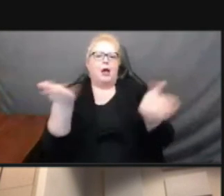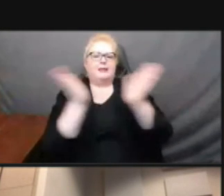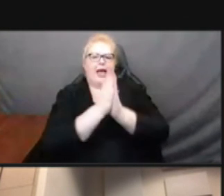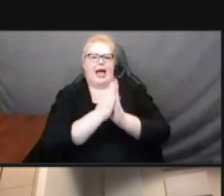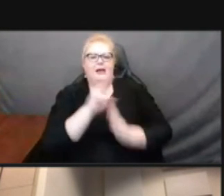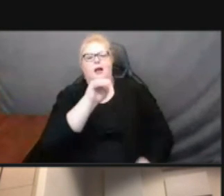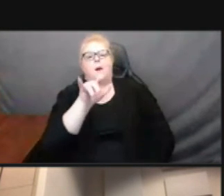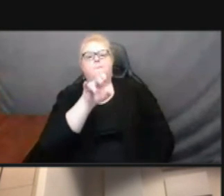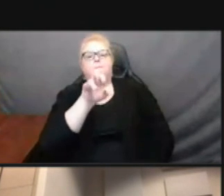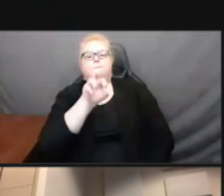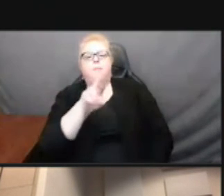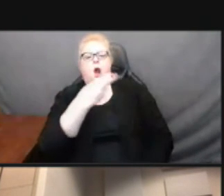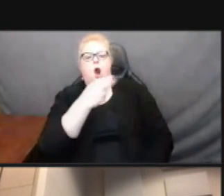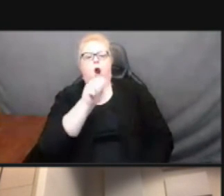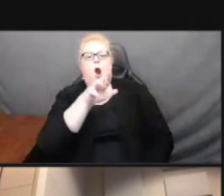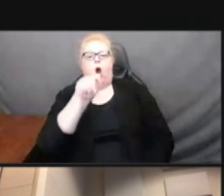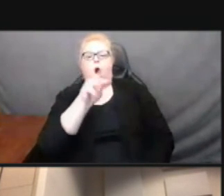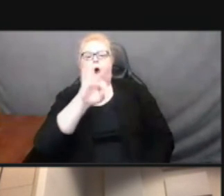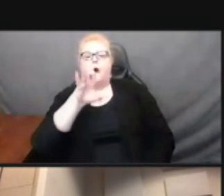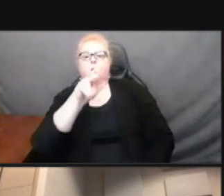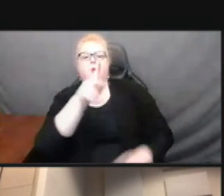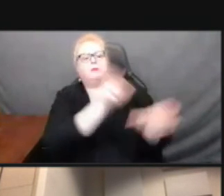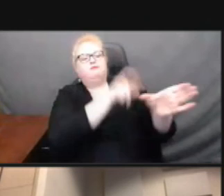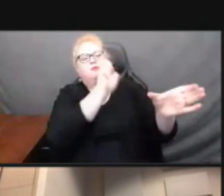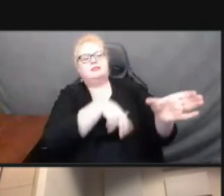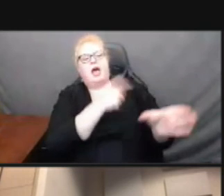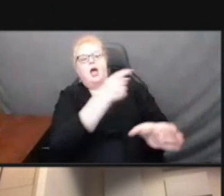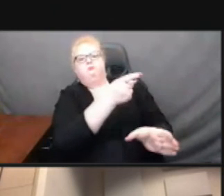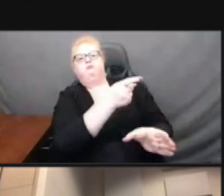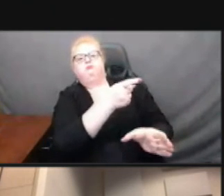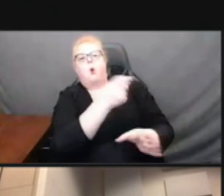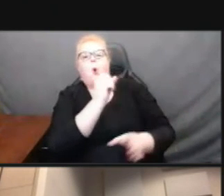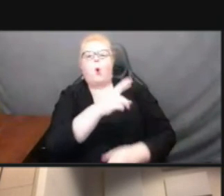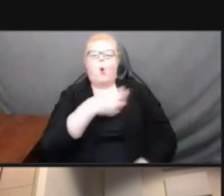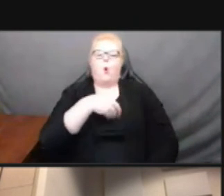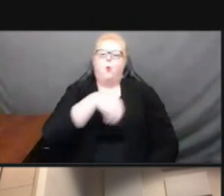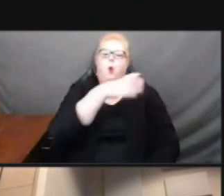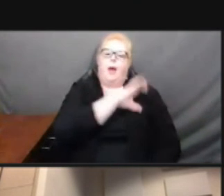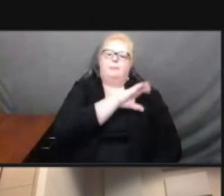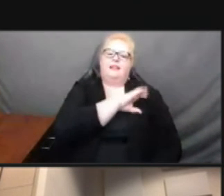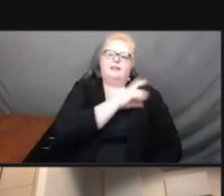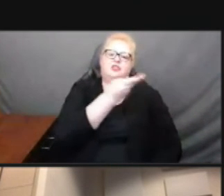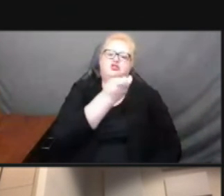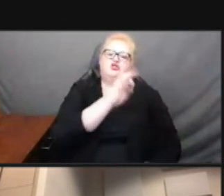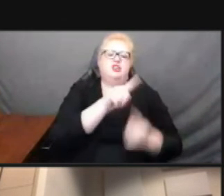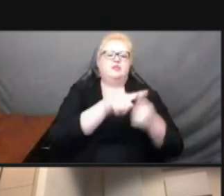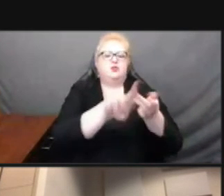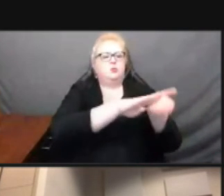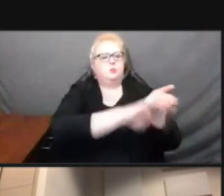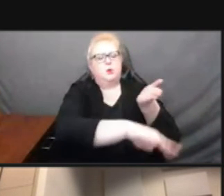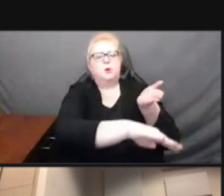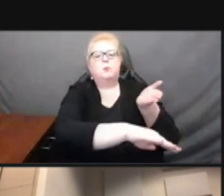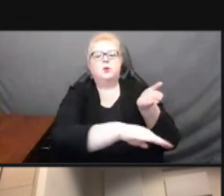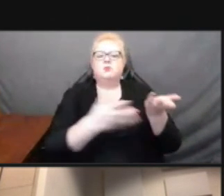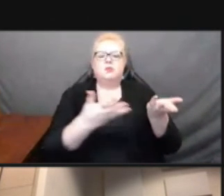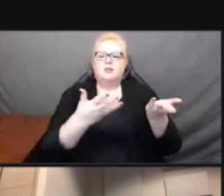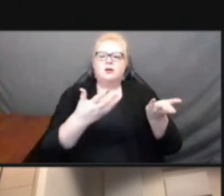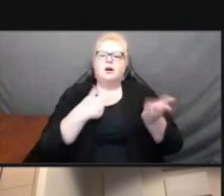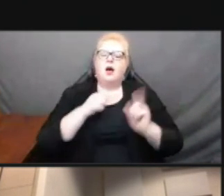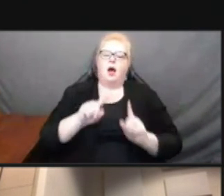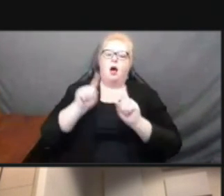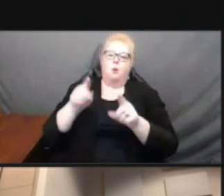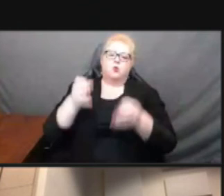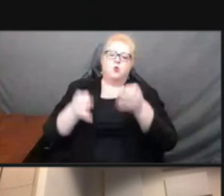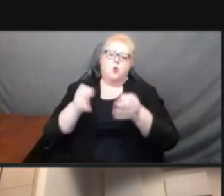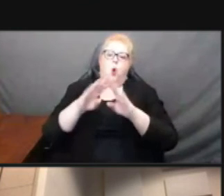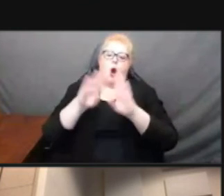for the white police chief to be removed? I was in Washita County yesterday at the courthouse.